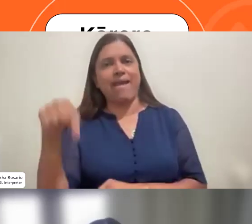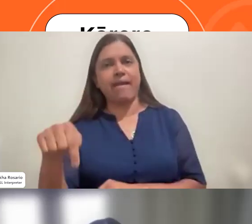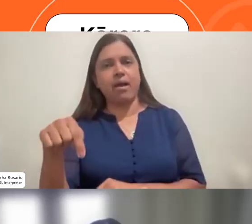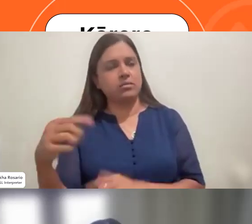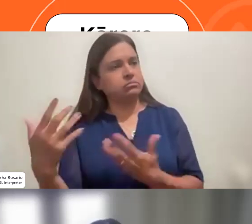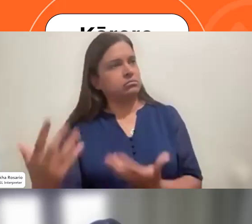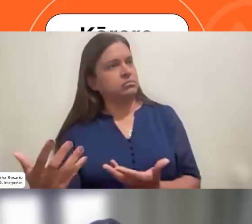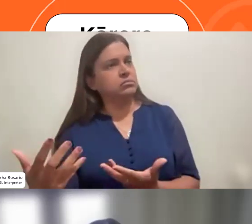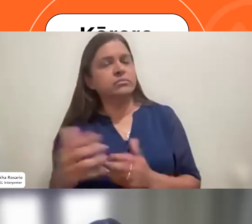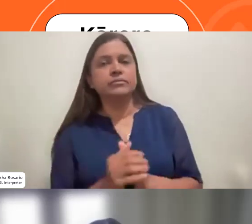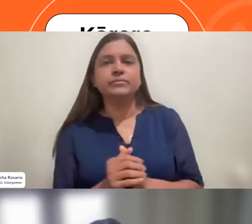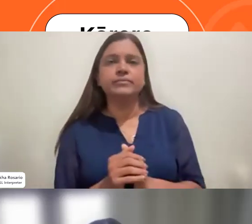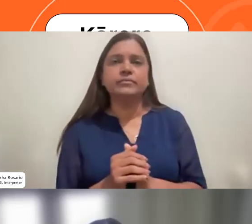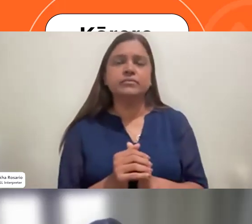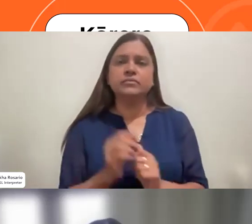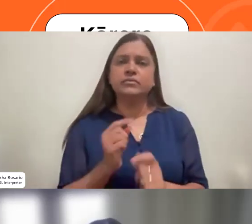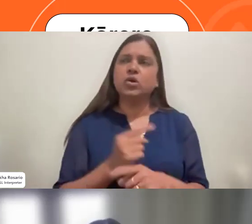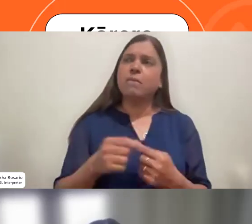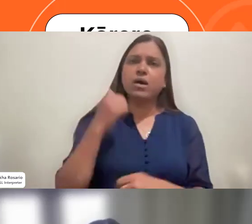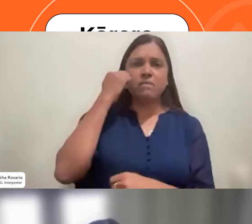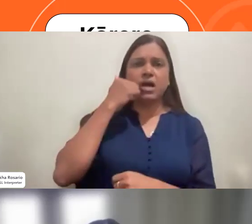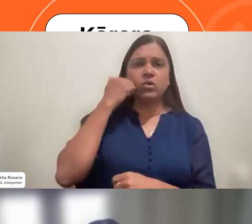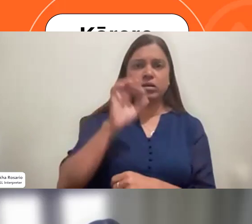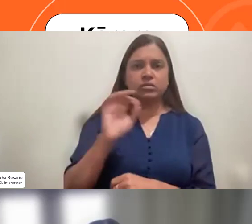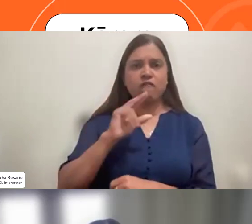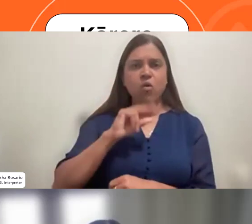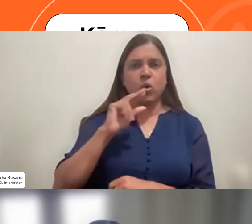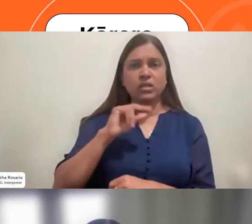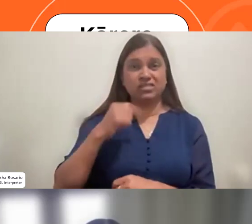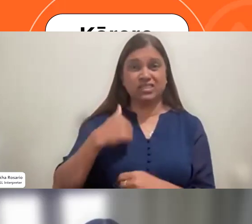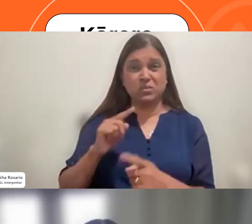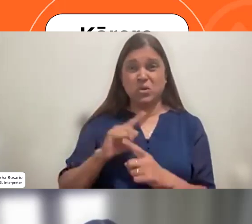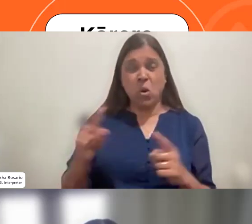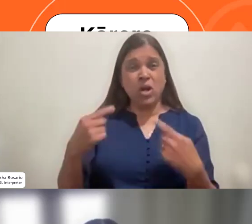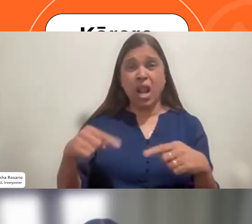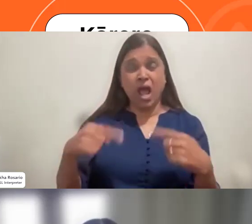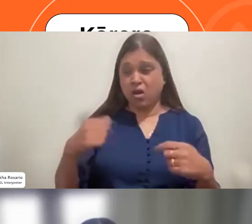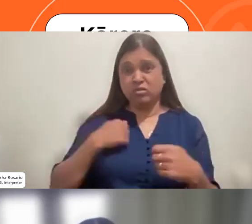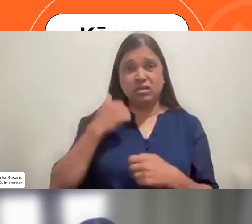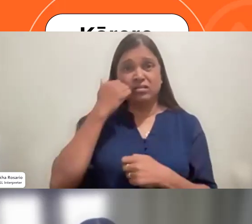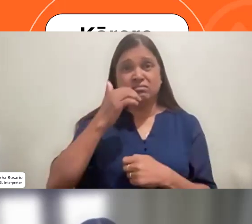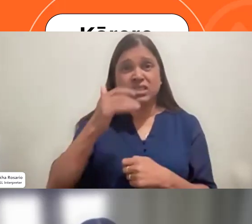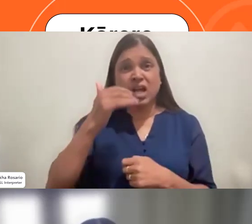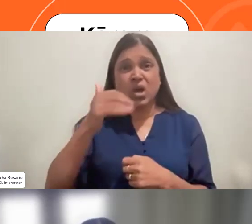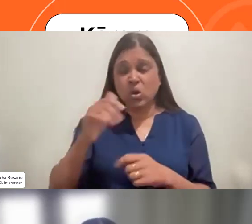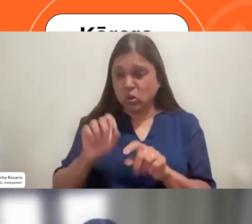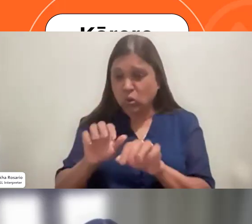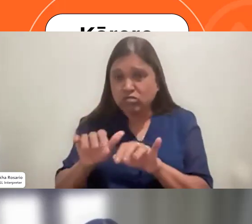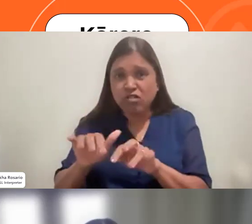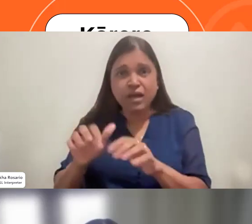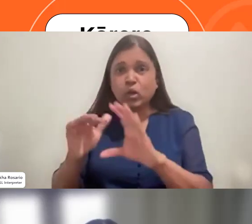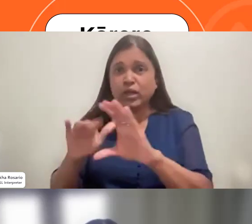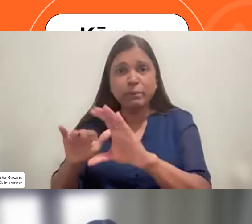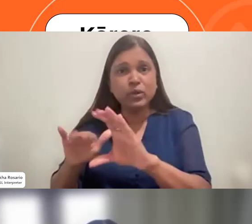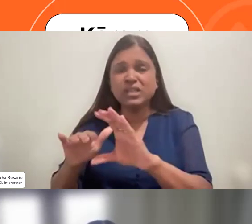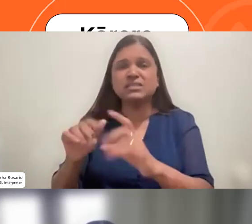had no voice. We couldn't even write our own language on a computer. We couldn't use macrons, we couldn't use spell